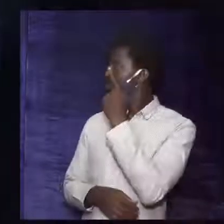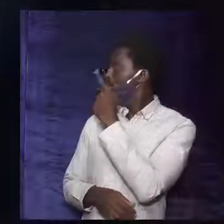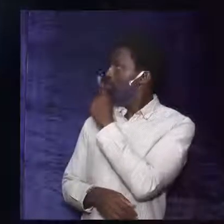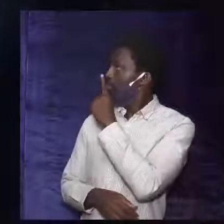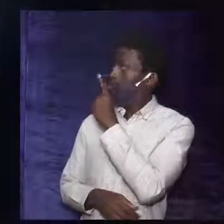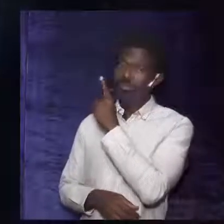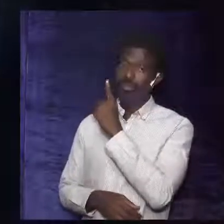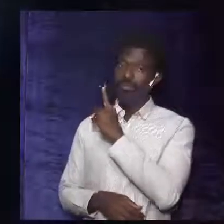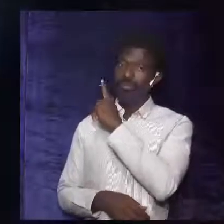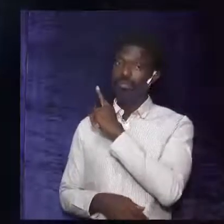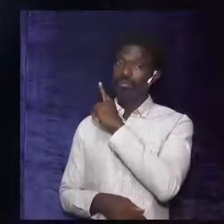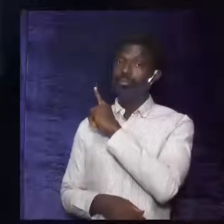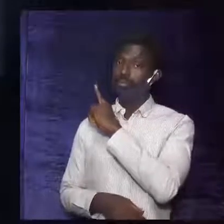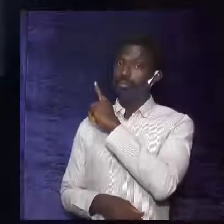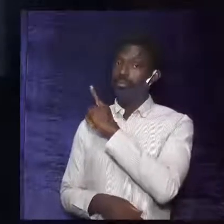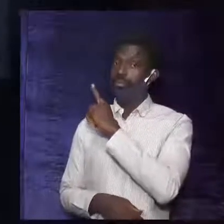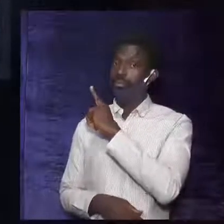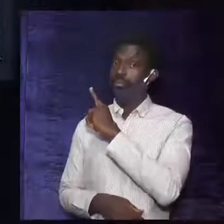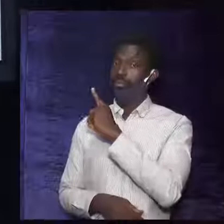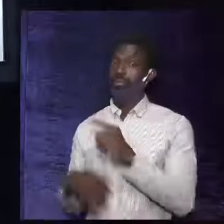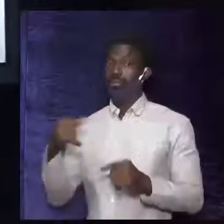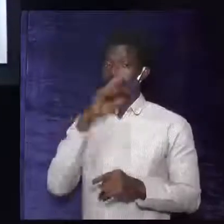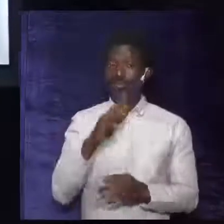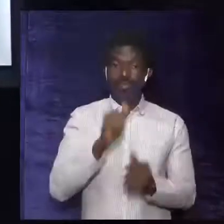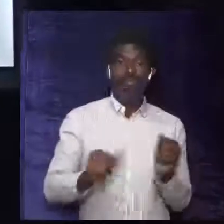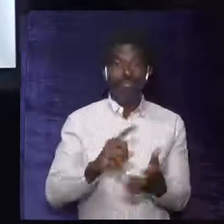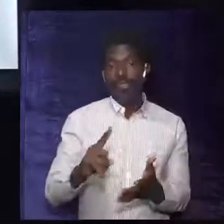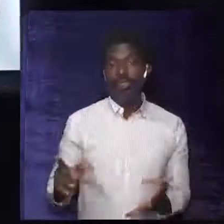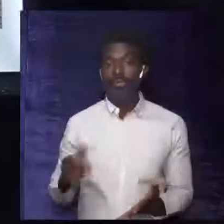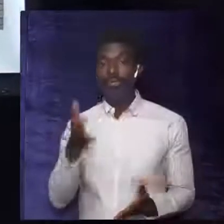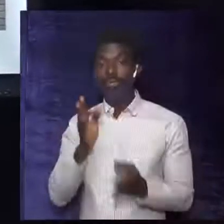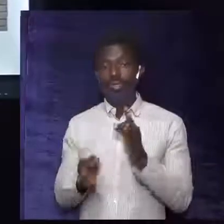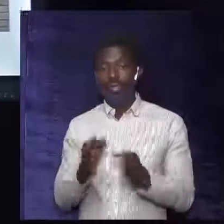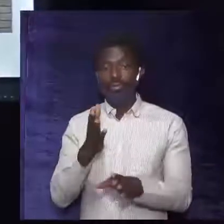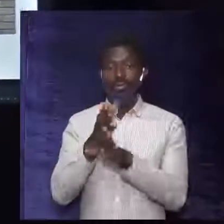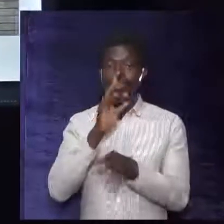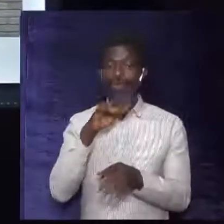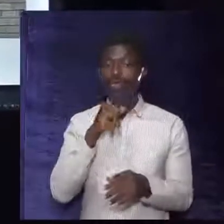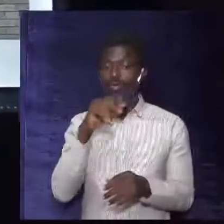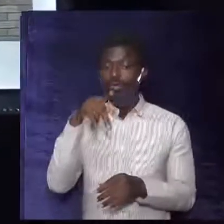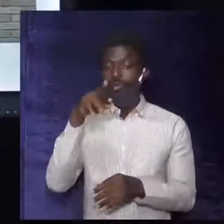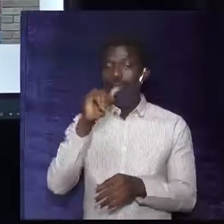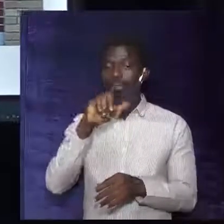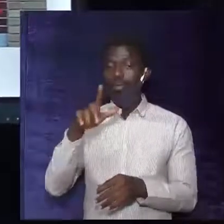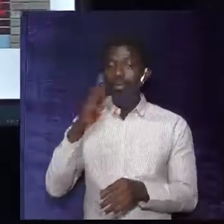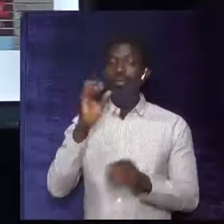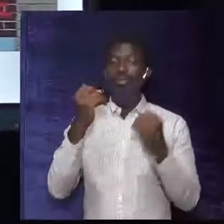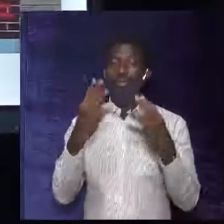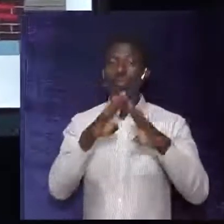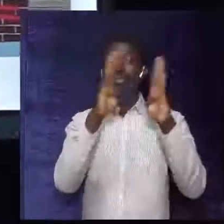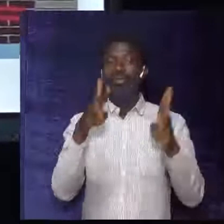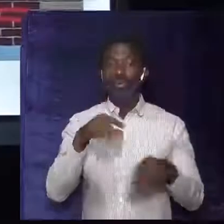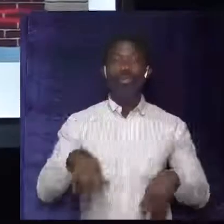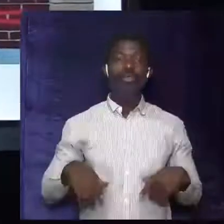fence, you'll find parallel lines there. They are everywhere. In fact, if lines were not parallel, I mean, so many structures that we live